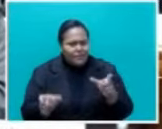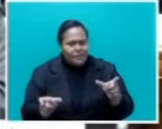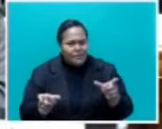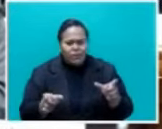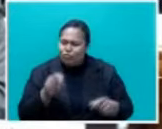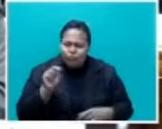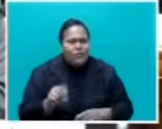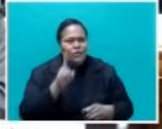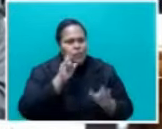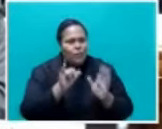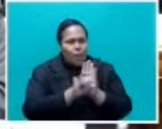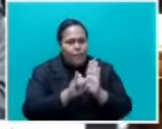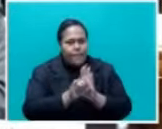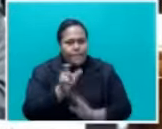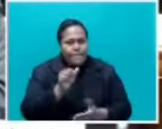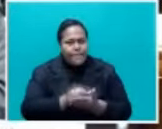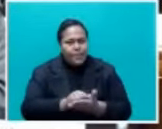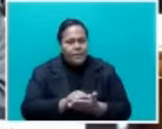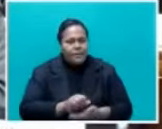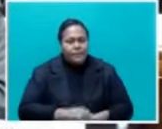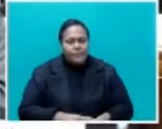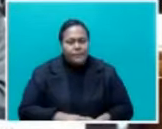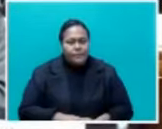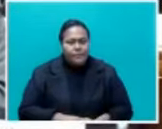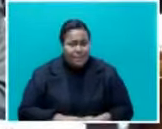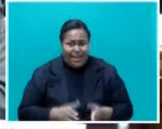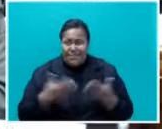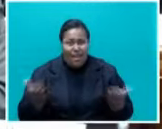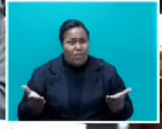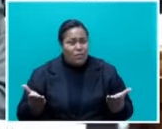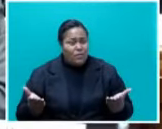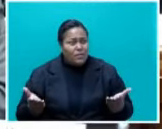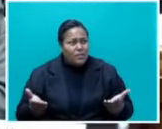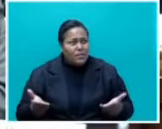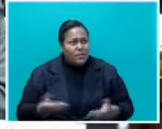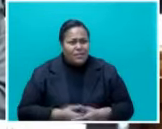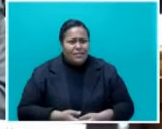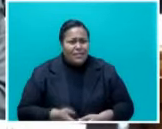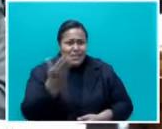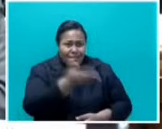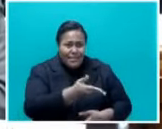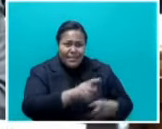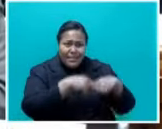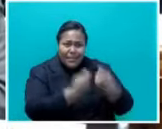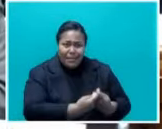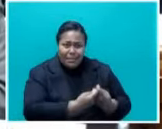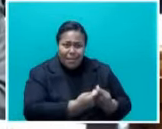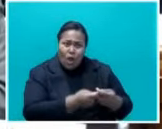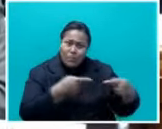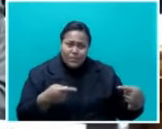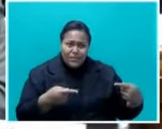identification. Critically important. And here we are getting a smorgasbord of opinions for